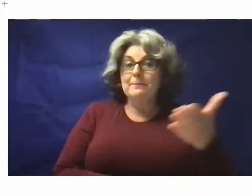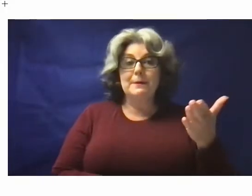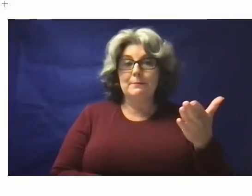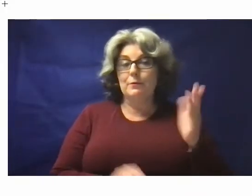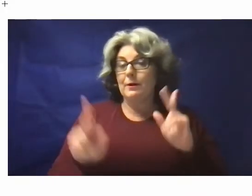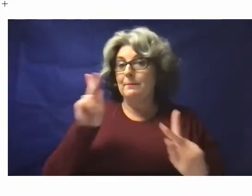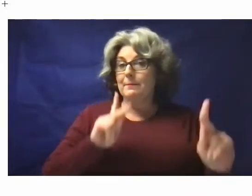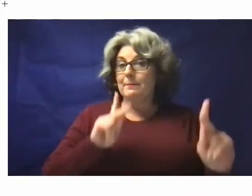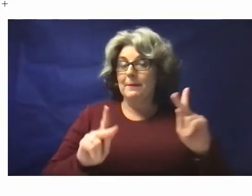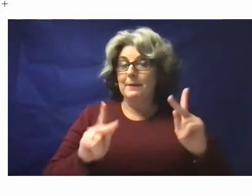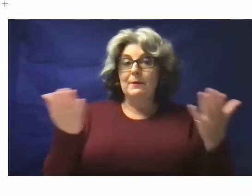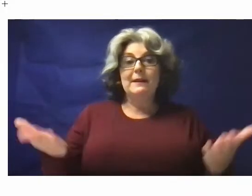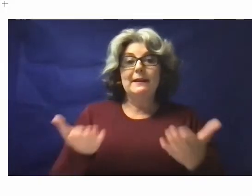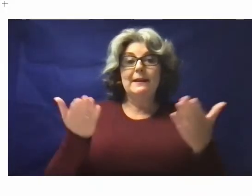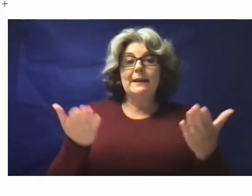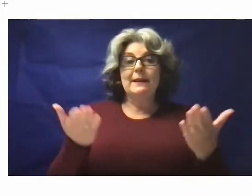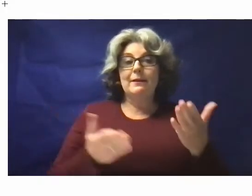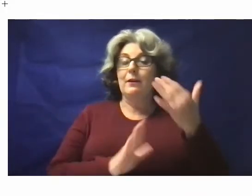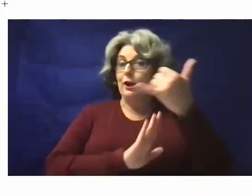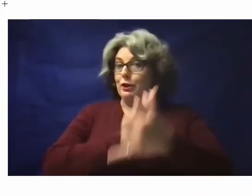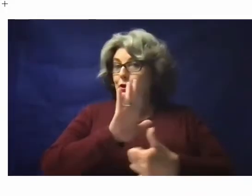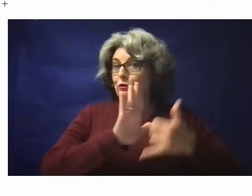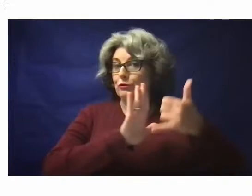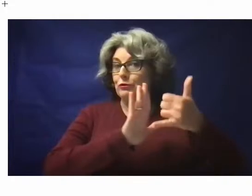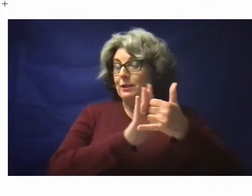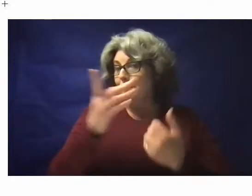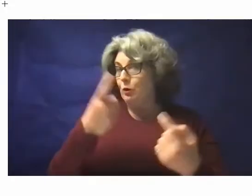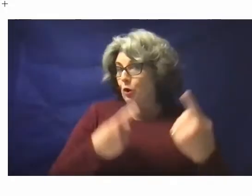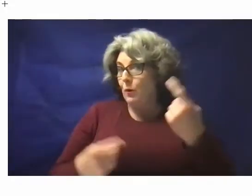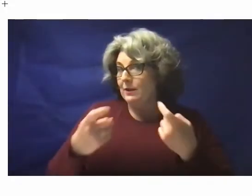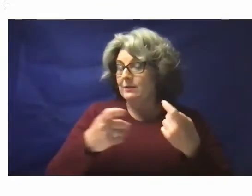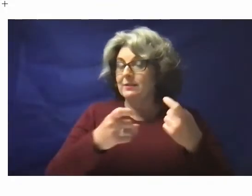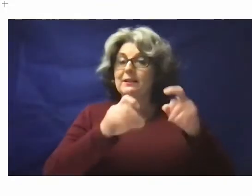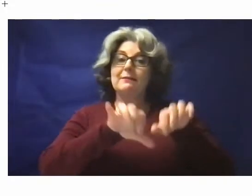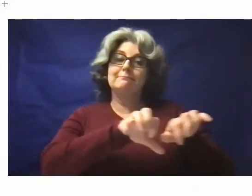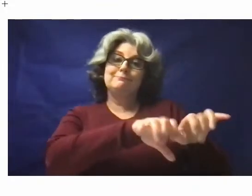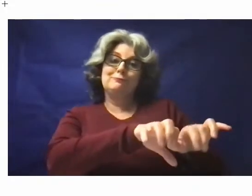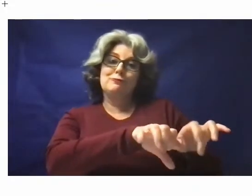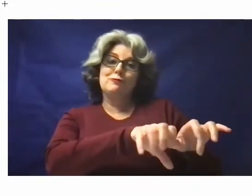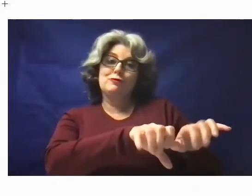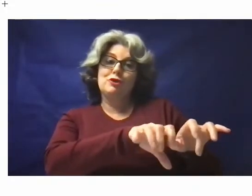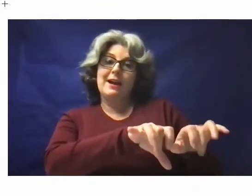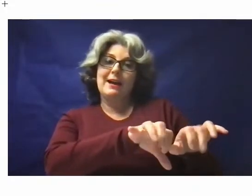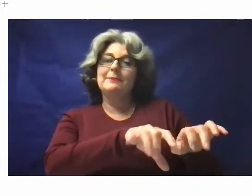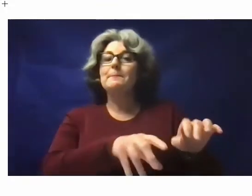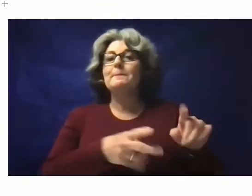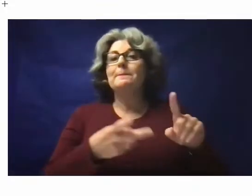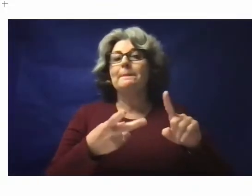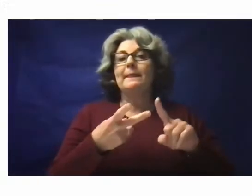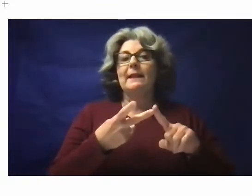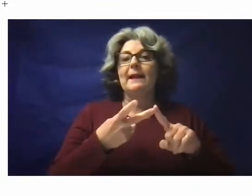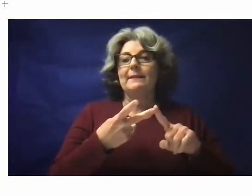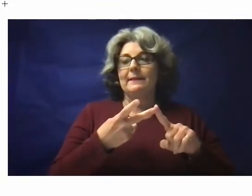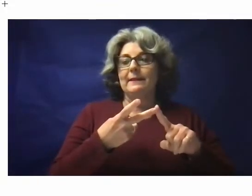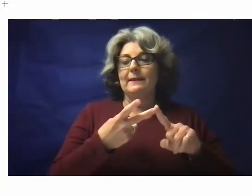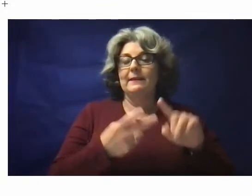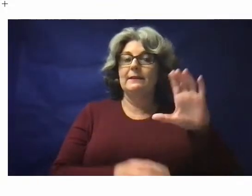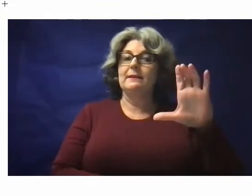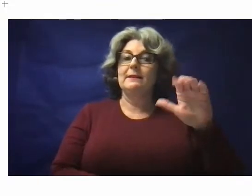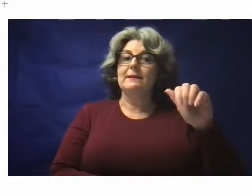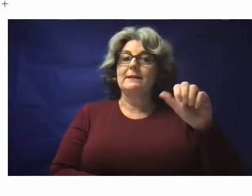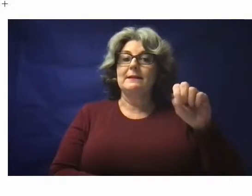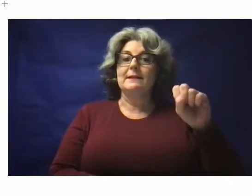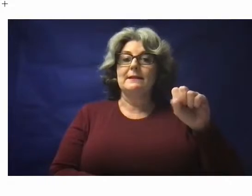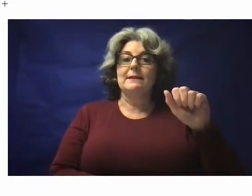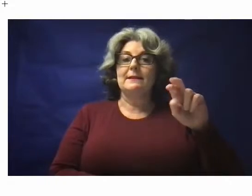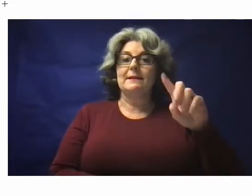available through YouTube. If you have a question, please go in the chat. And like Ksenia said, it's very individualized. And